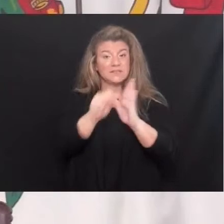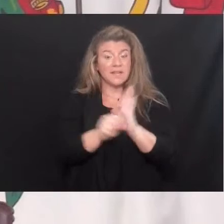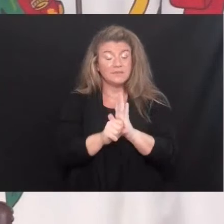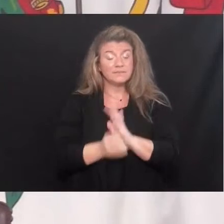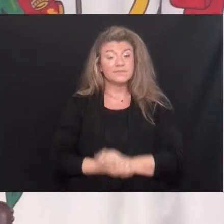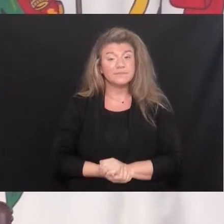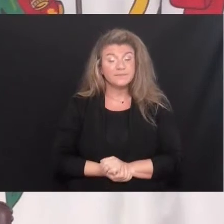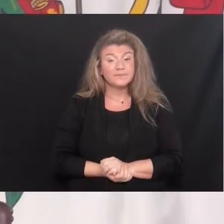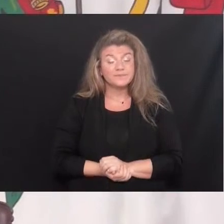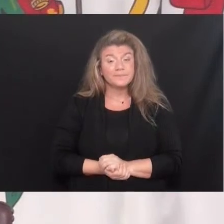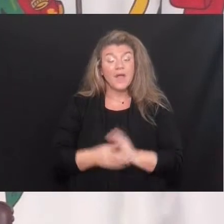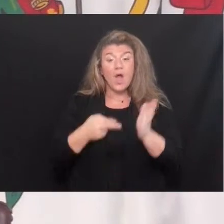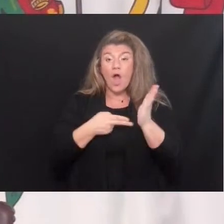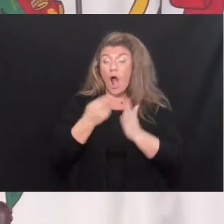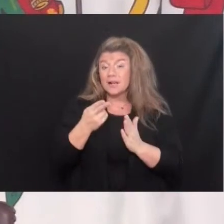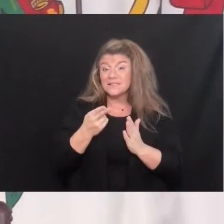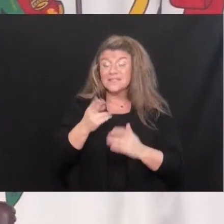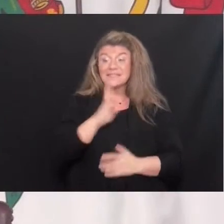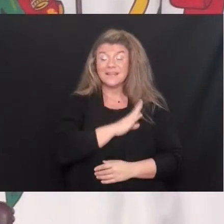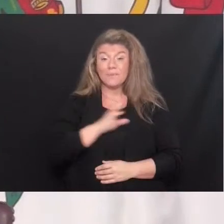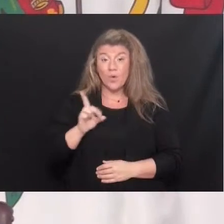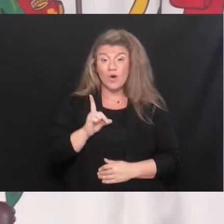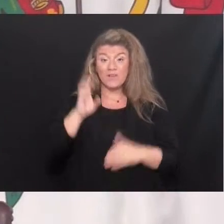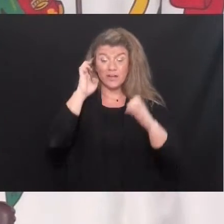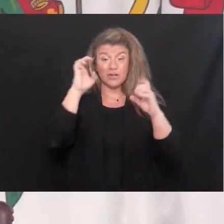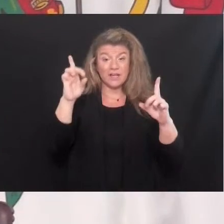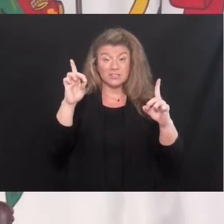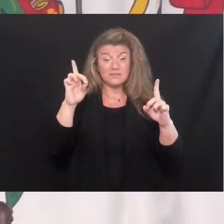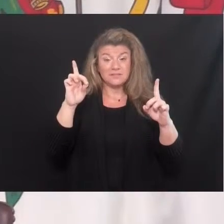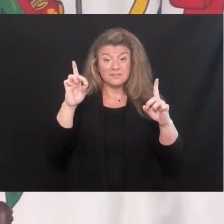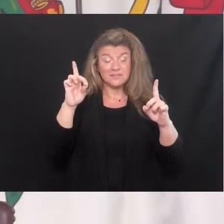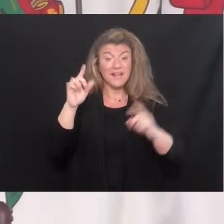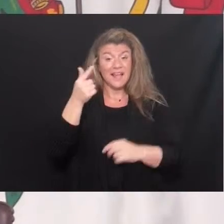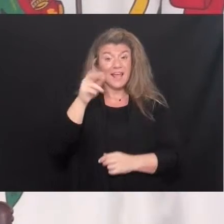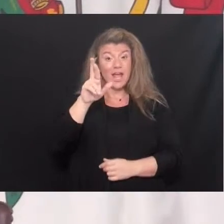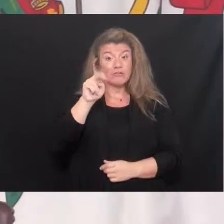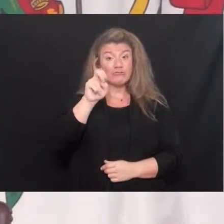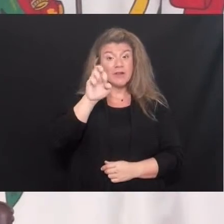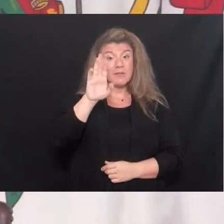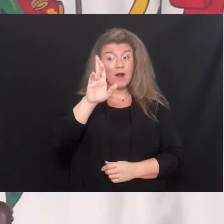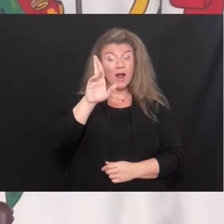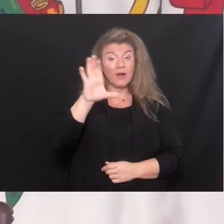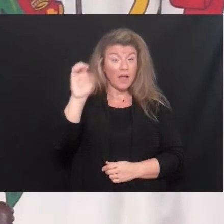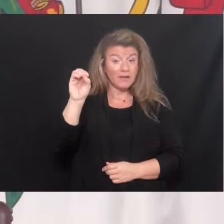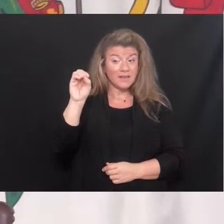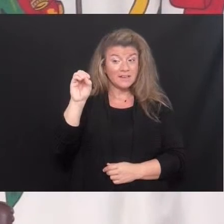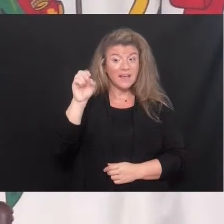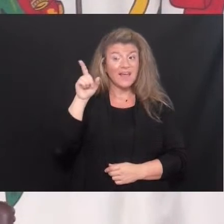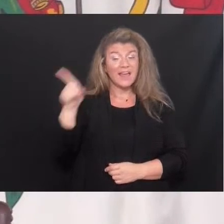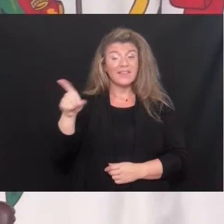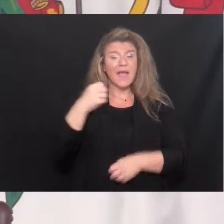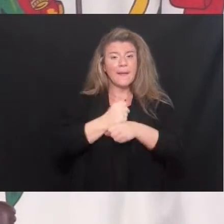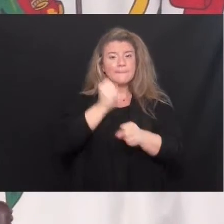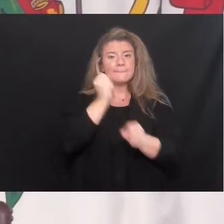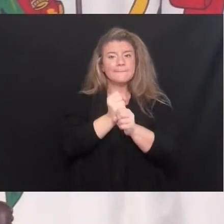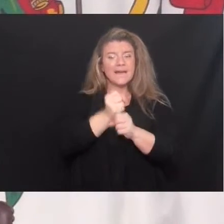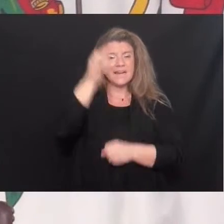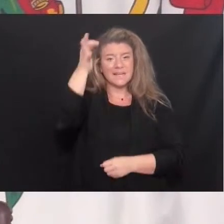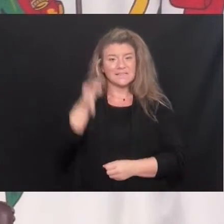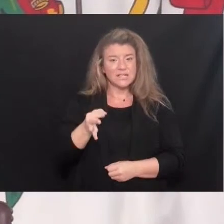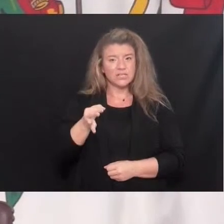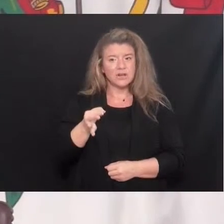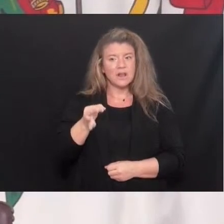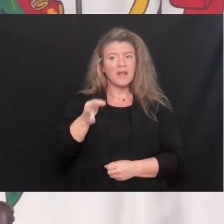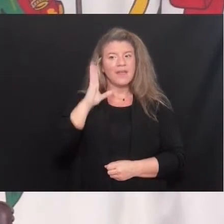Frankly, you know, the Board of Education in Greenbrier County made a decision that will